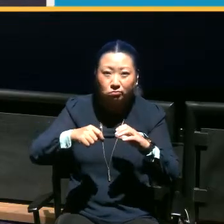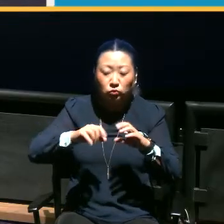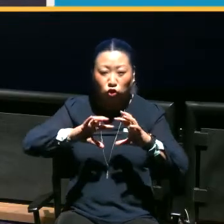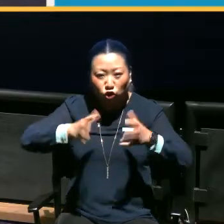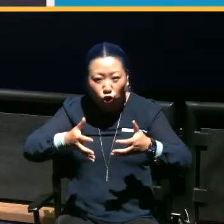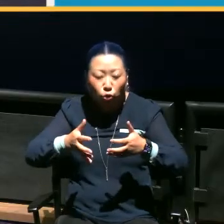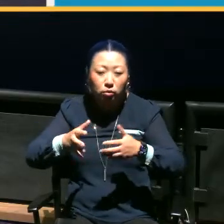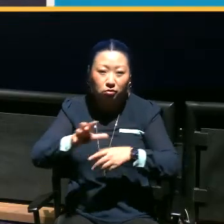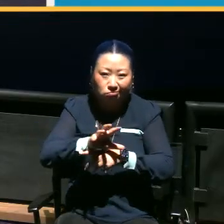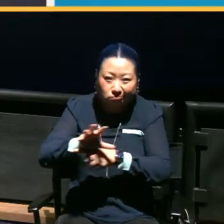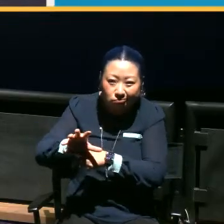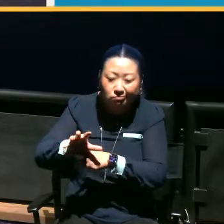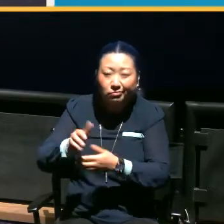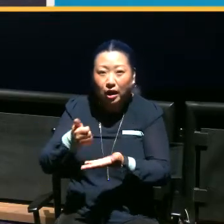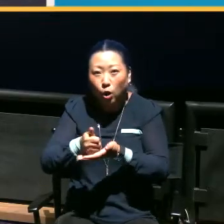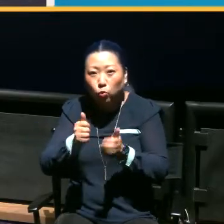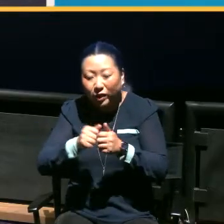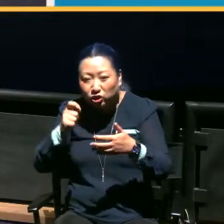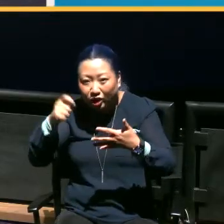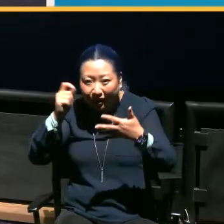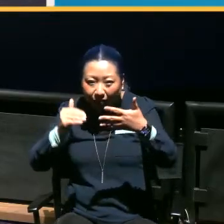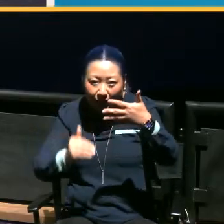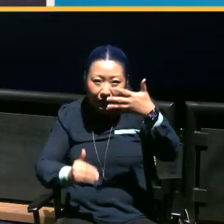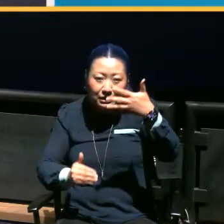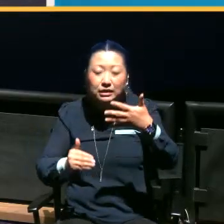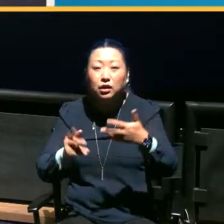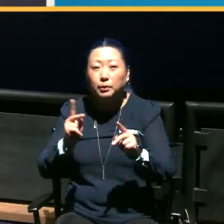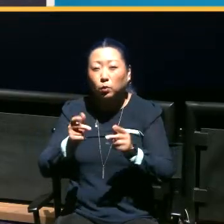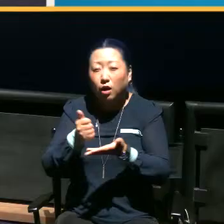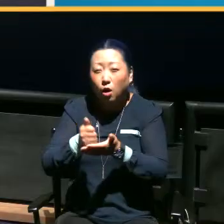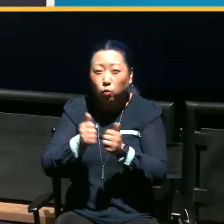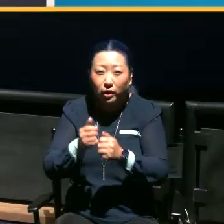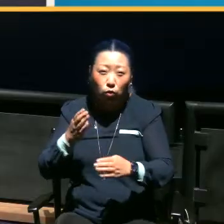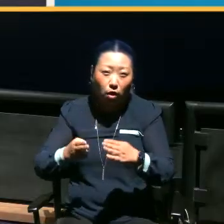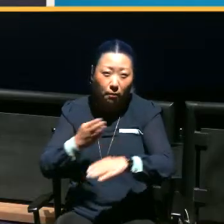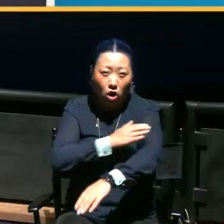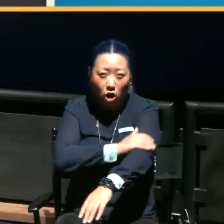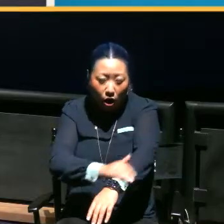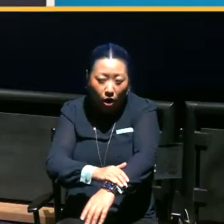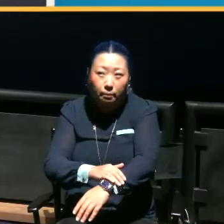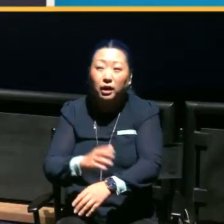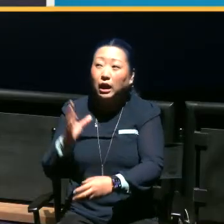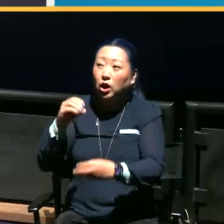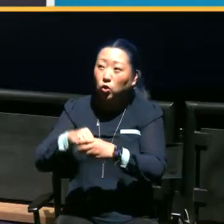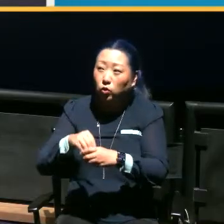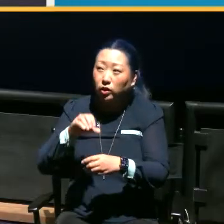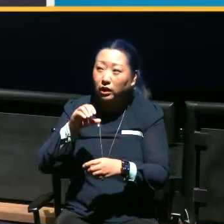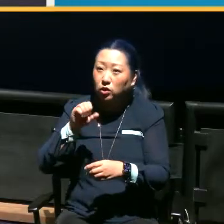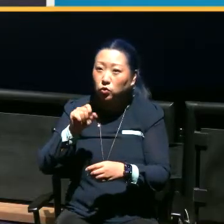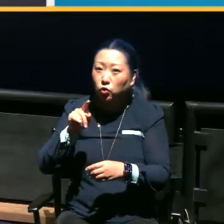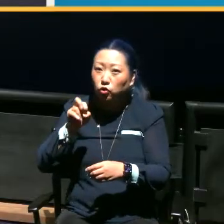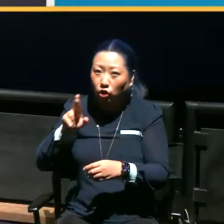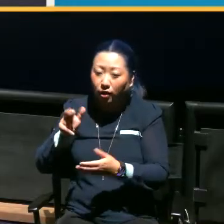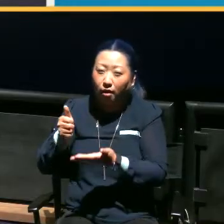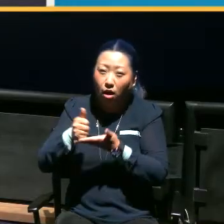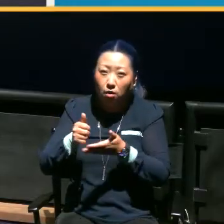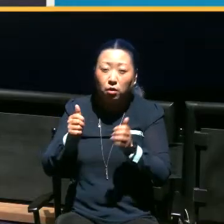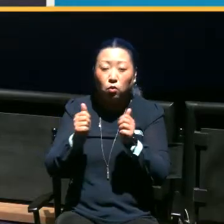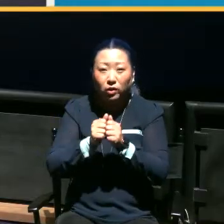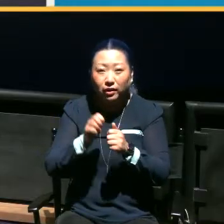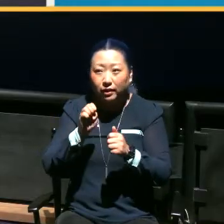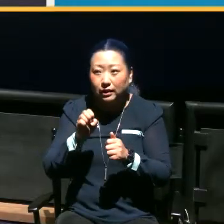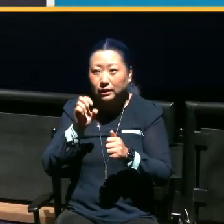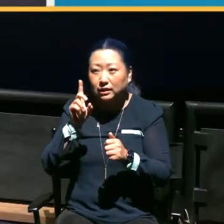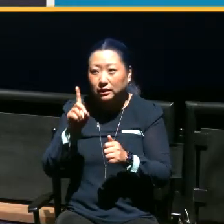that was helping you with the checklist, people working the robot arm on our flights, which included Scooter worked the robot arm for moving the EVA